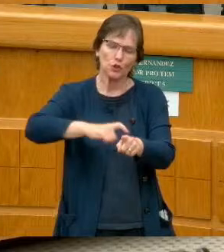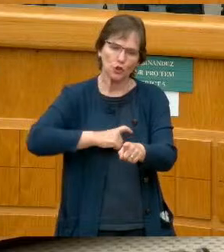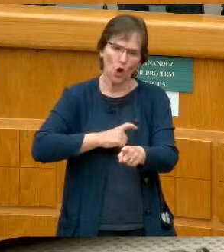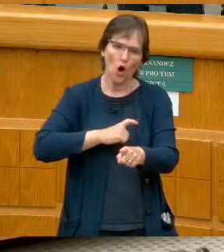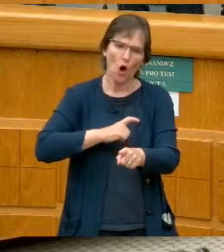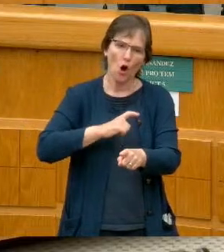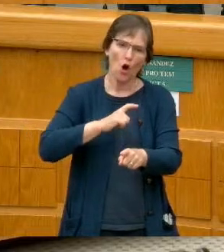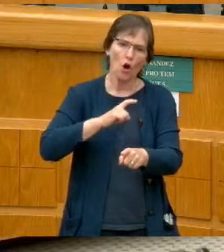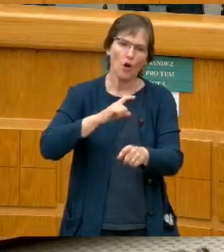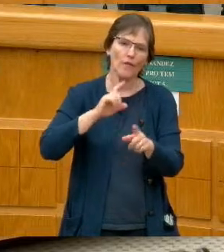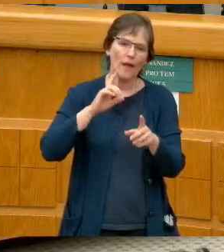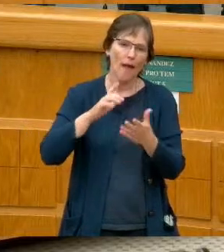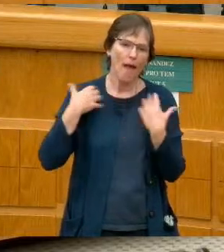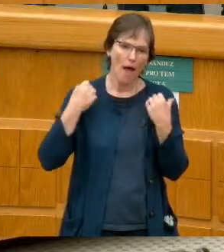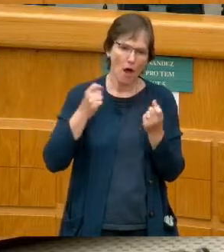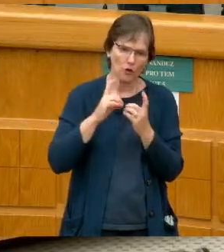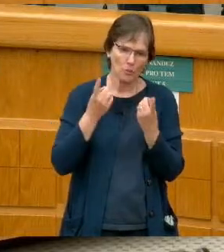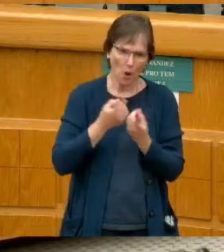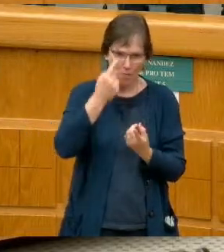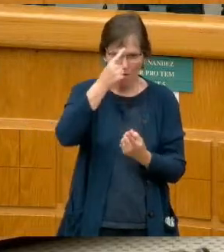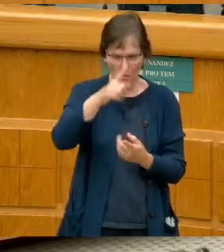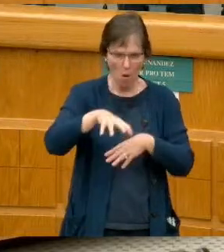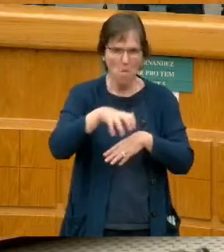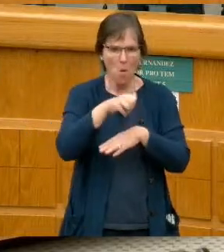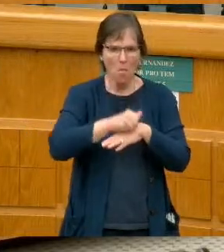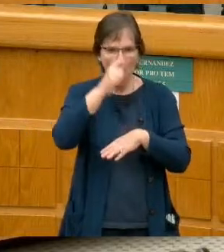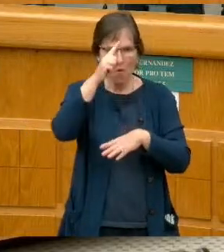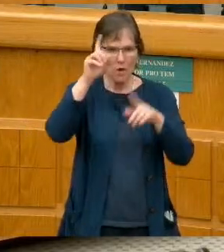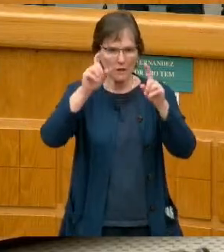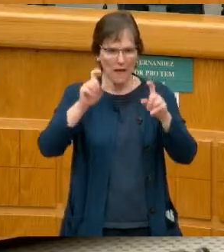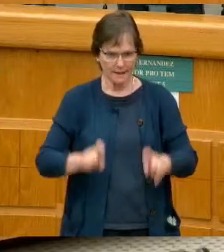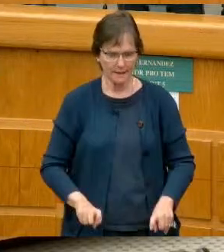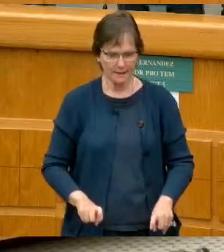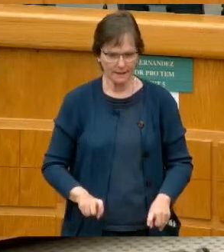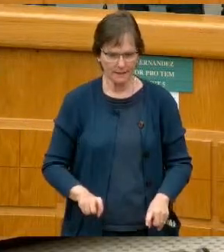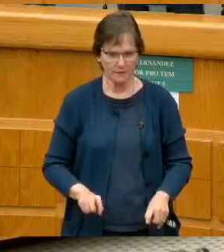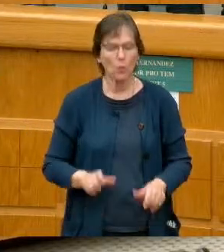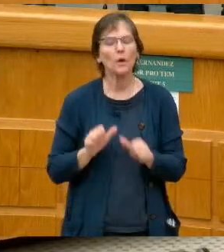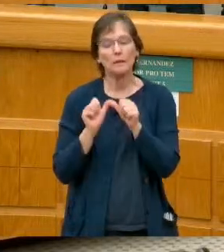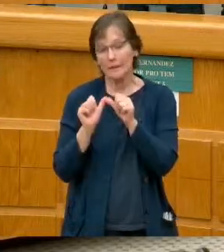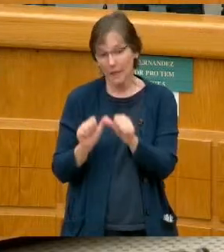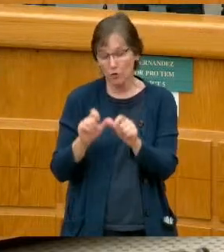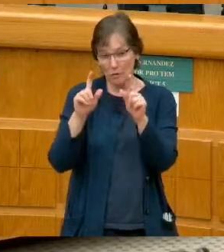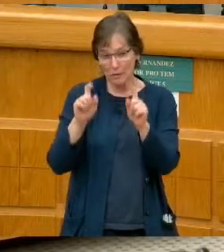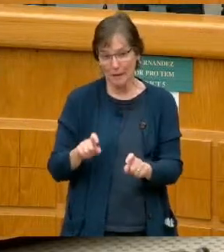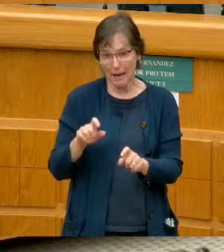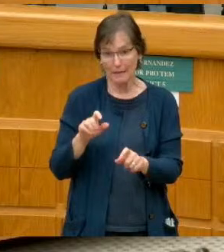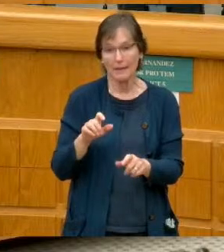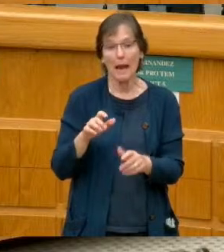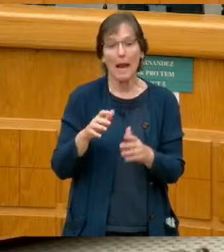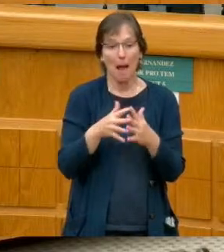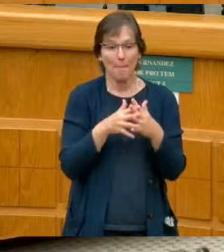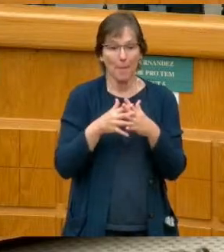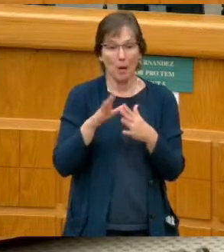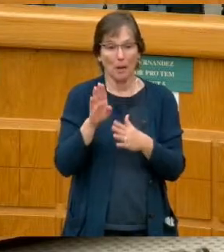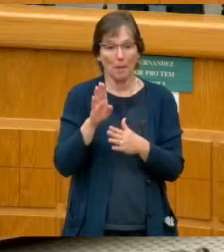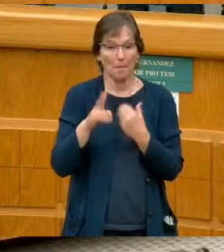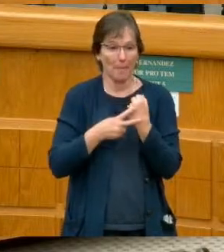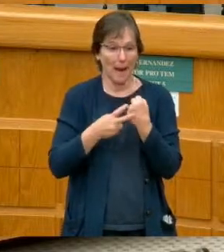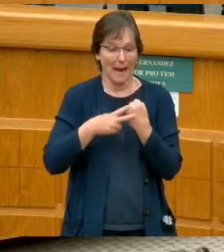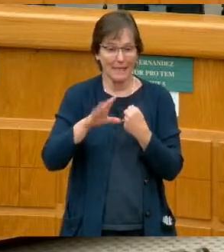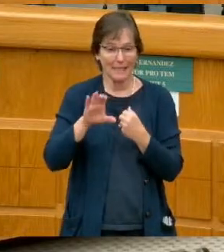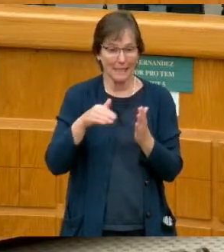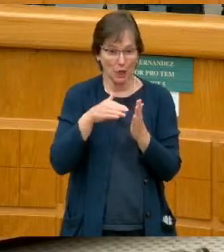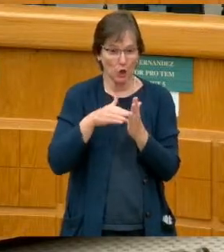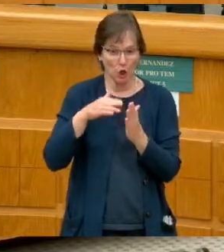is also still testing at the American Bank Center tomorrow until Friday from 9 to 1 p.m. If